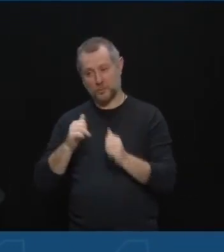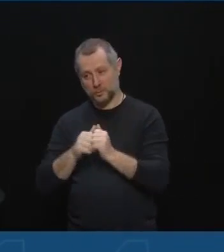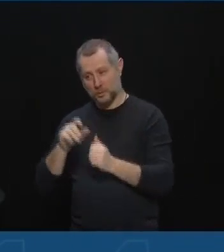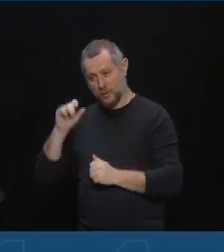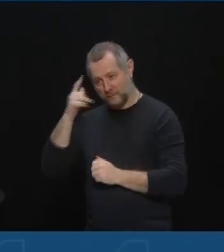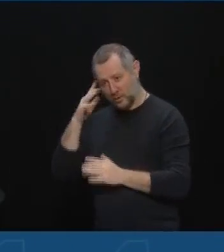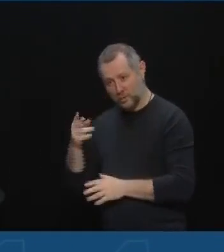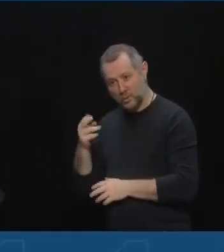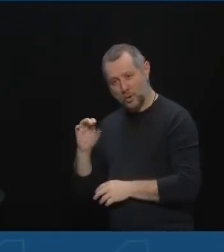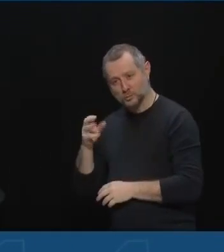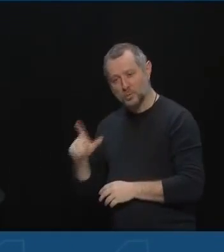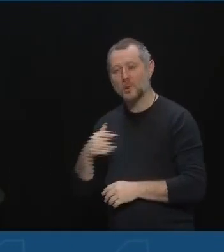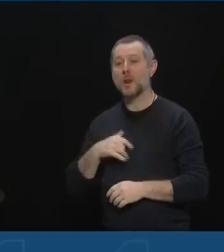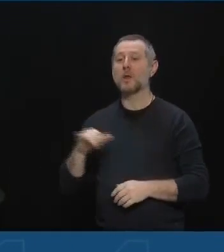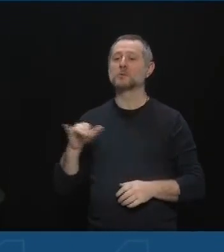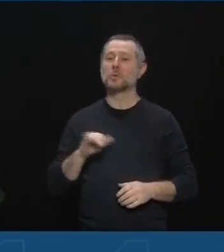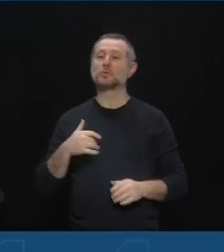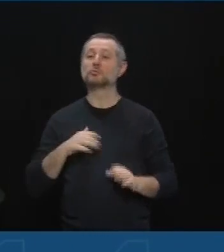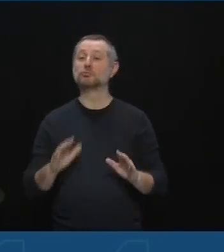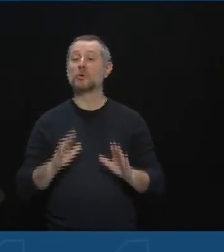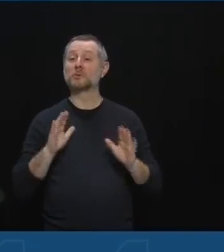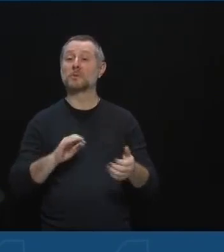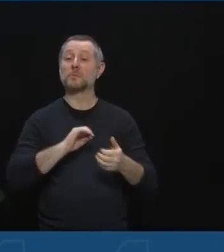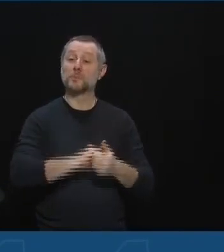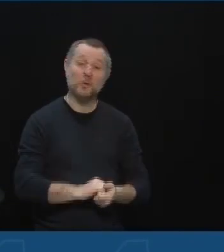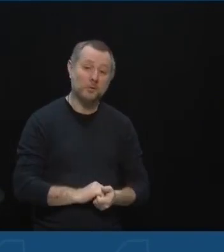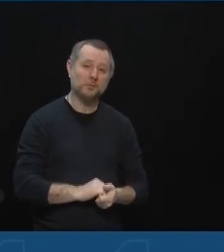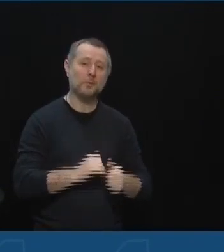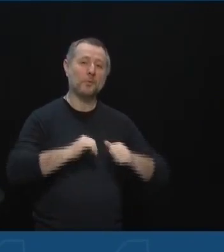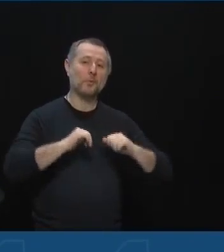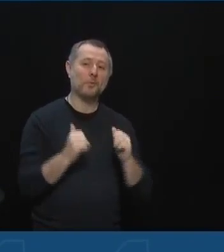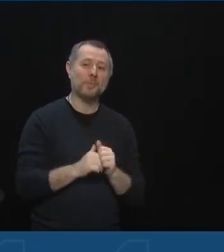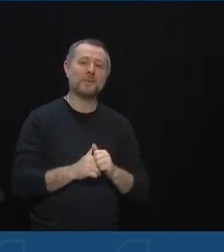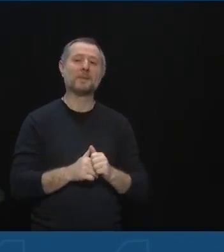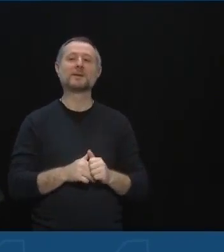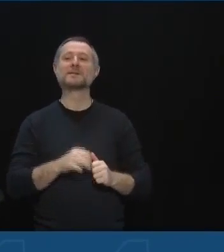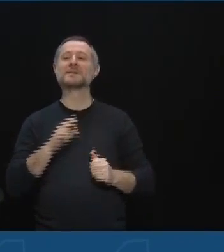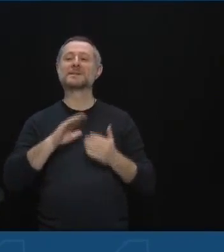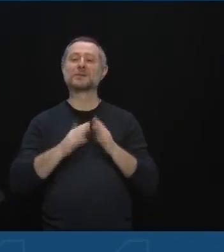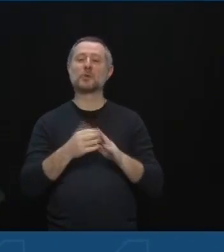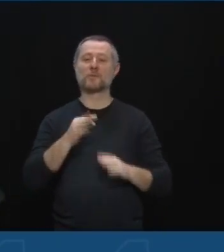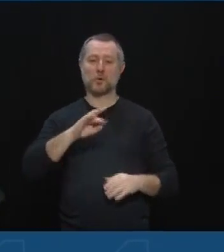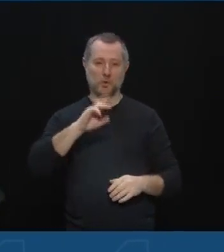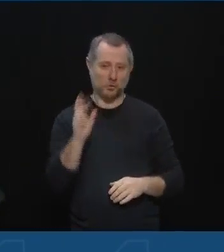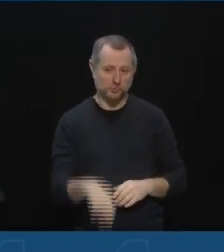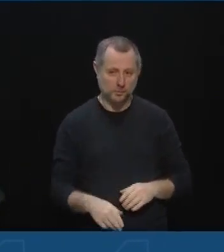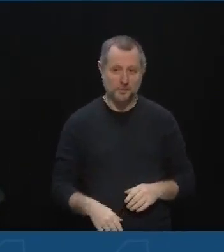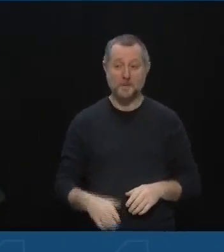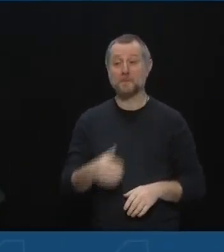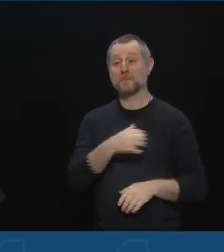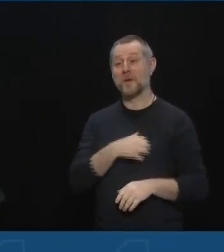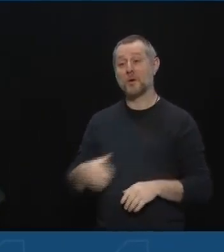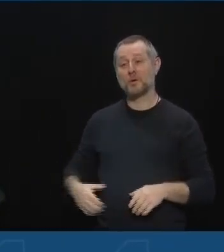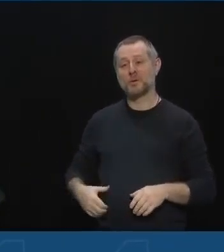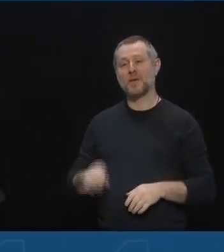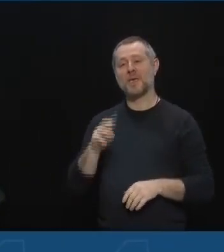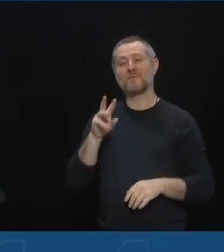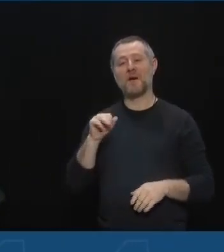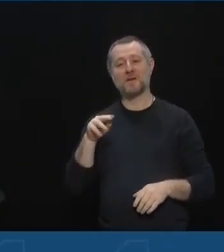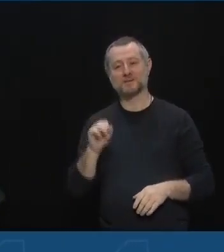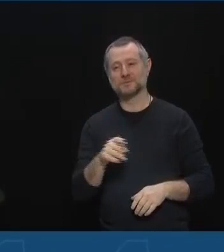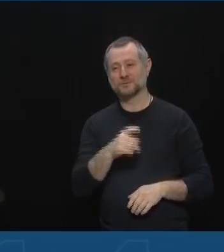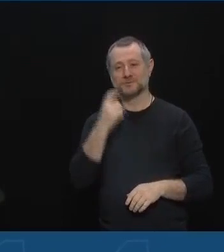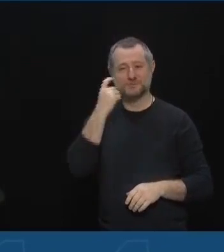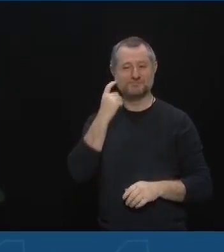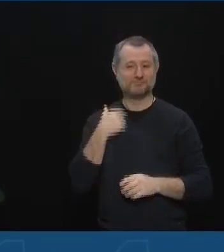we also have a remarkable partnership with our friends at the city of Rochester. Mayor Evans and I just joked backstage that I